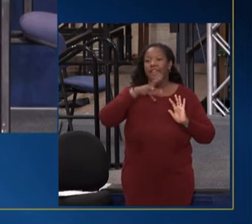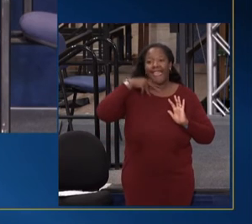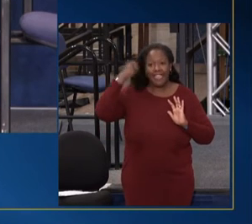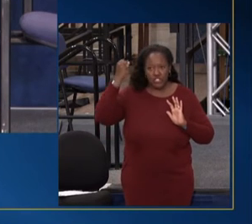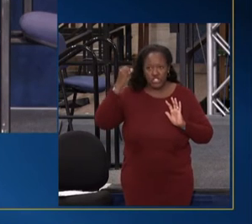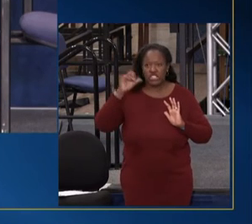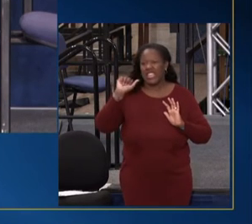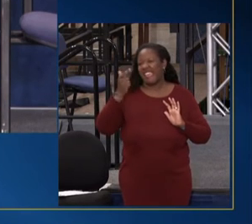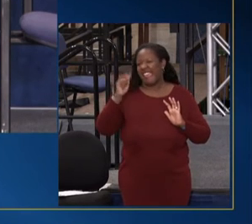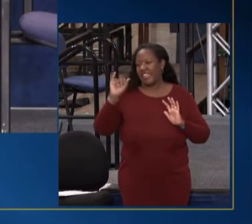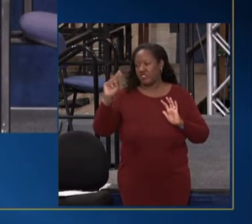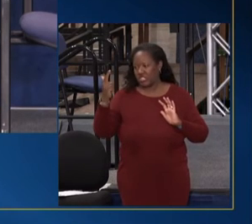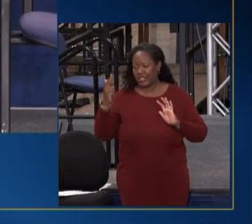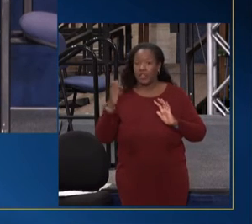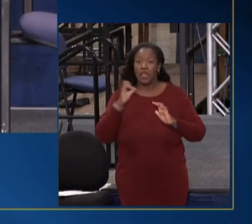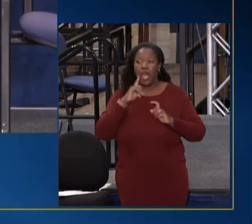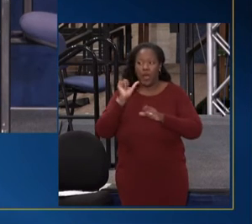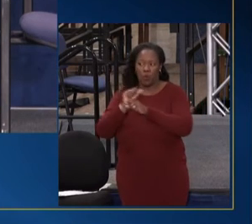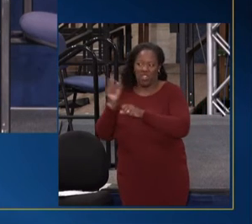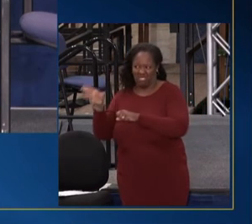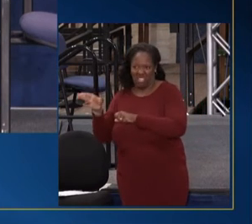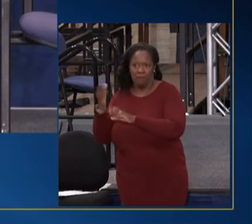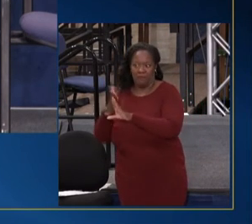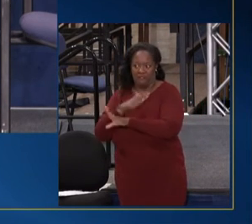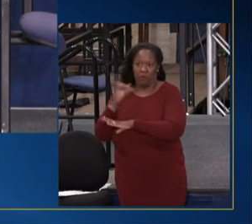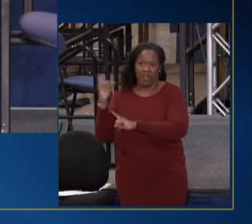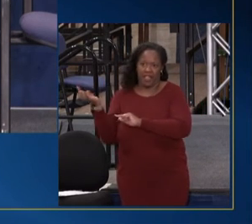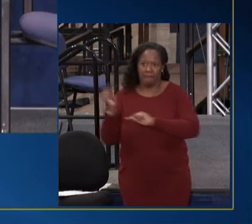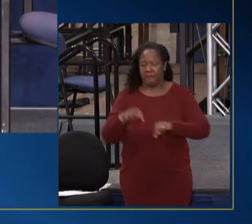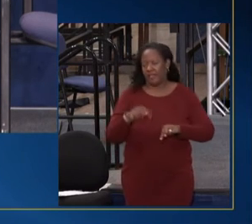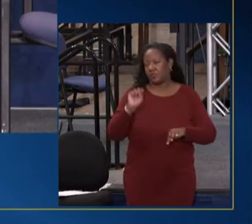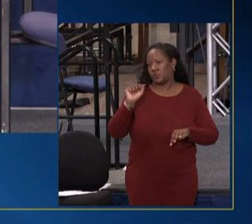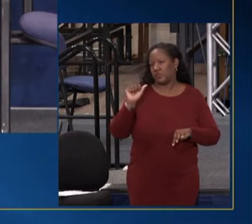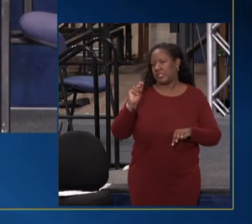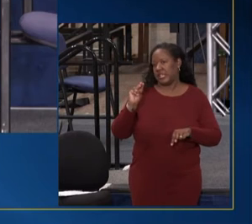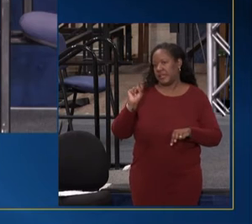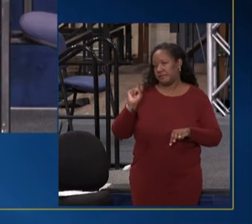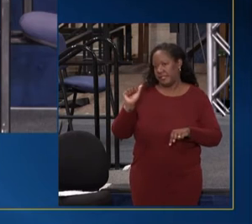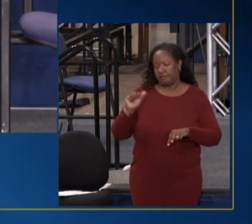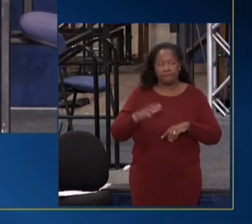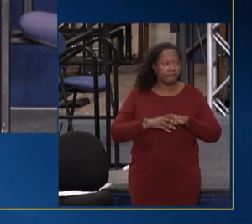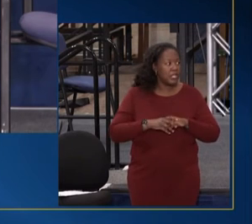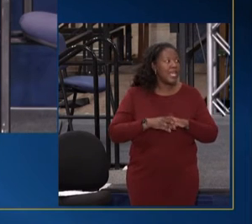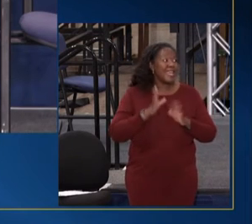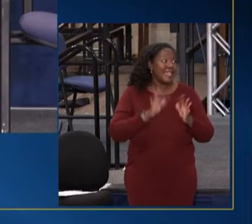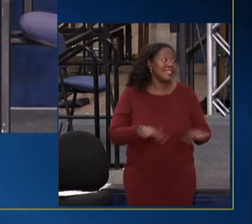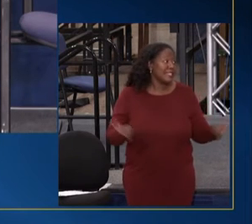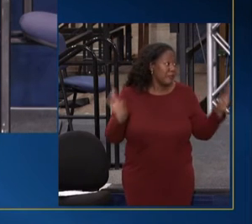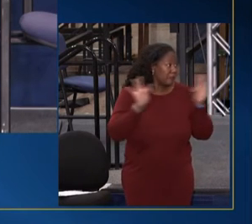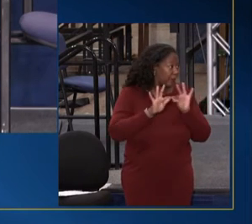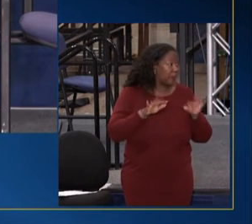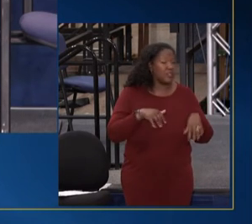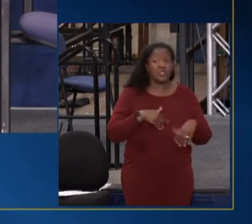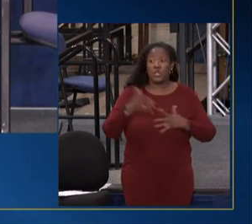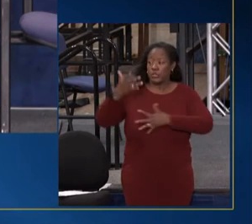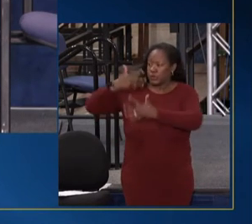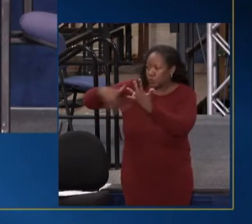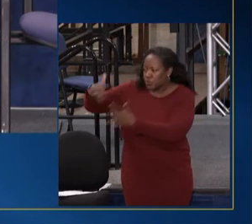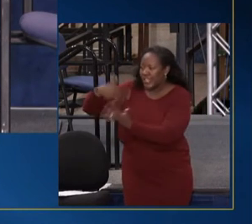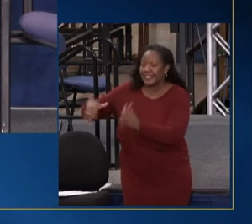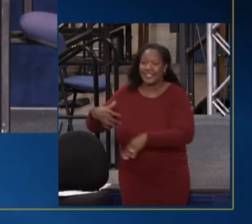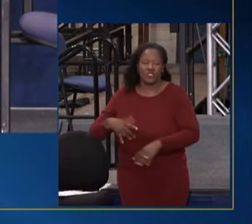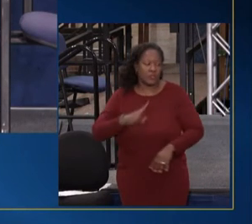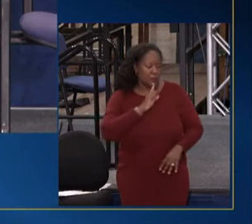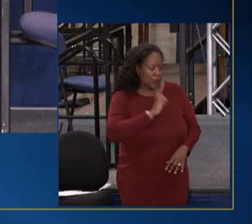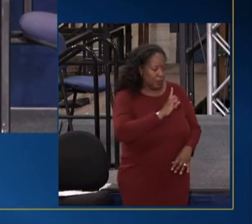coming back to SAMHSA. So I think, you know, it's a really important factor, social isolation and loneliness. We